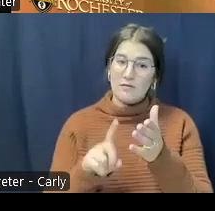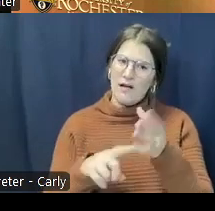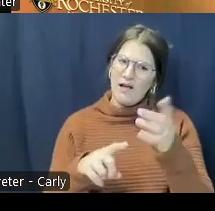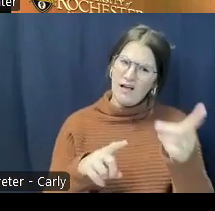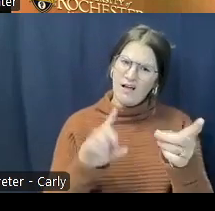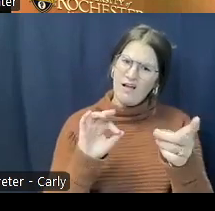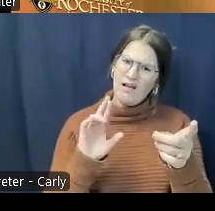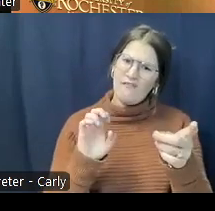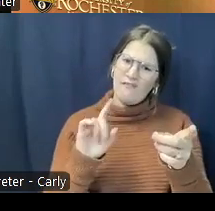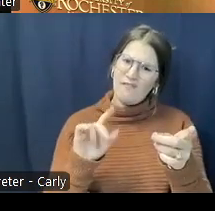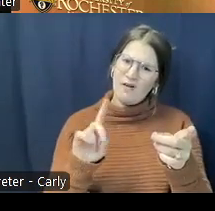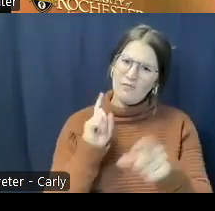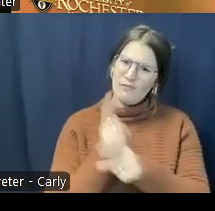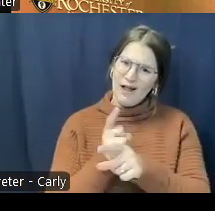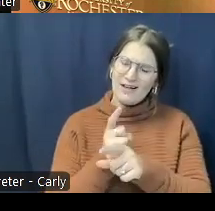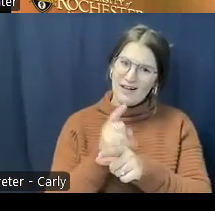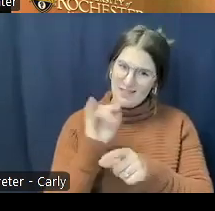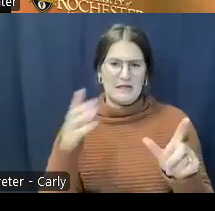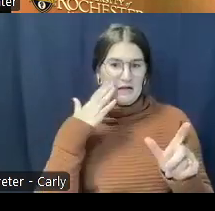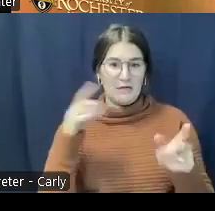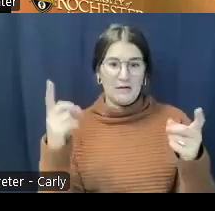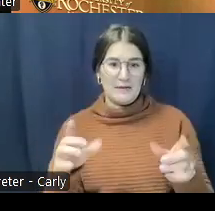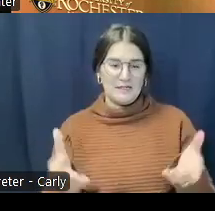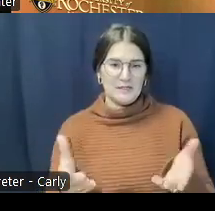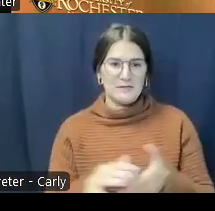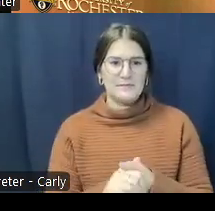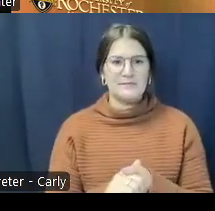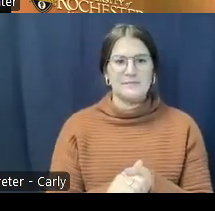what he meant. That's what that is. Amazing.